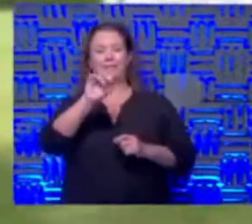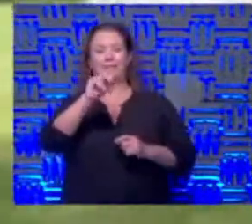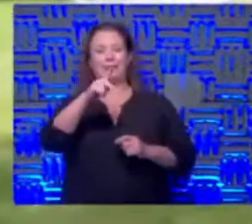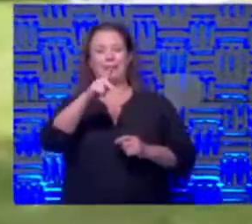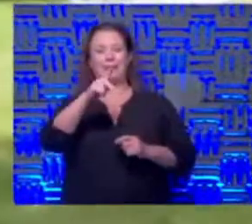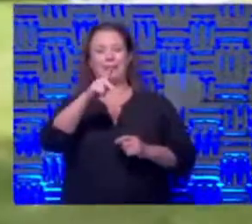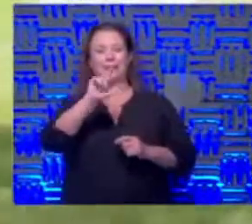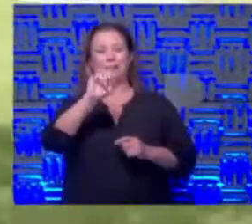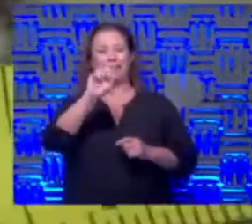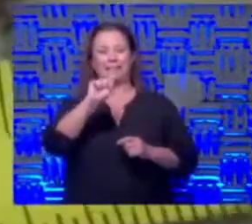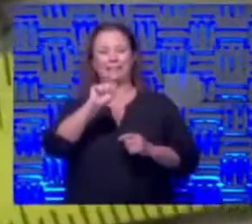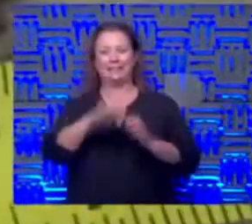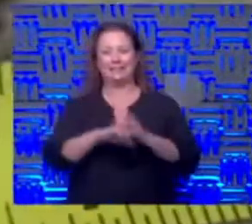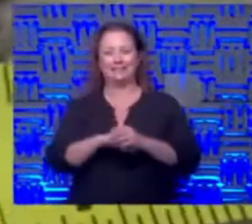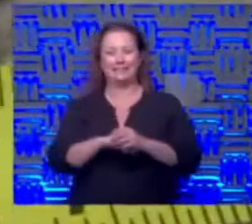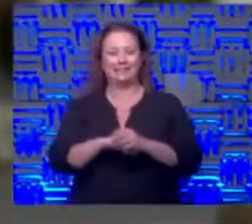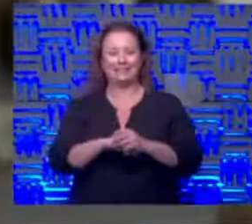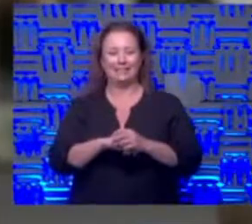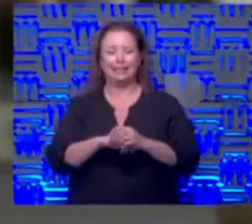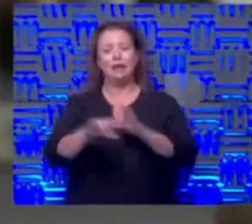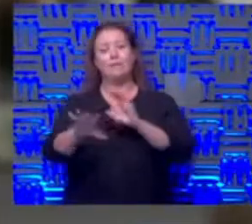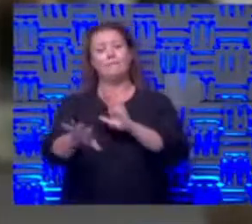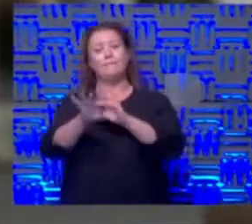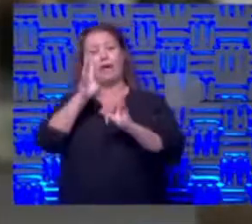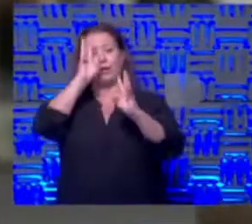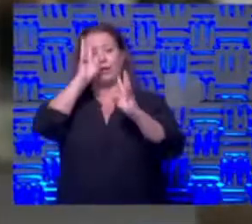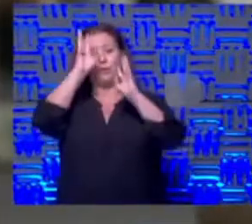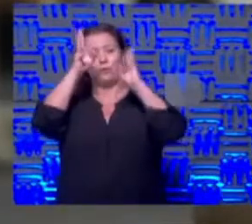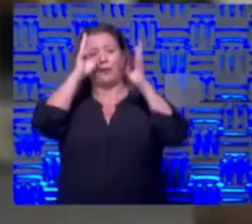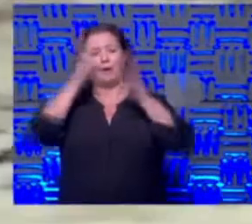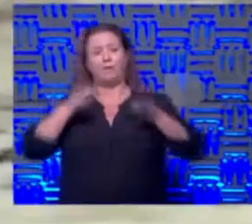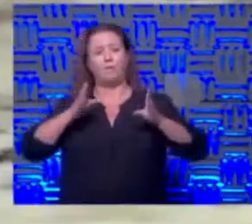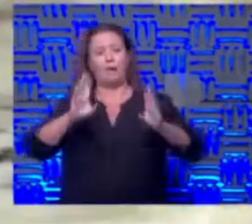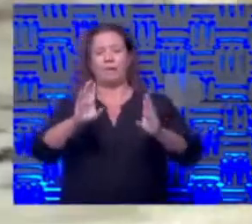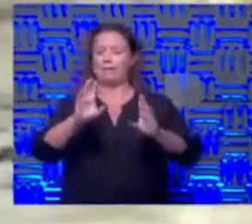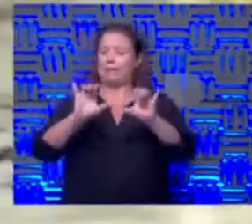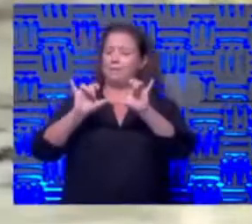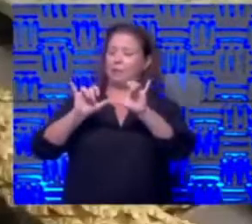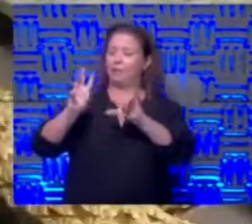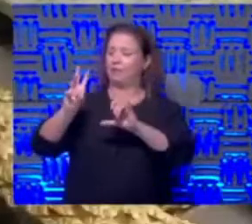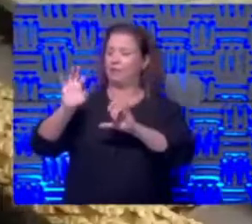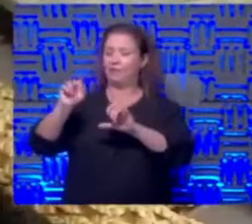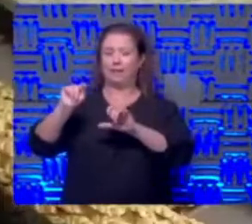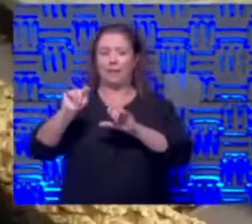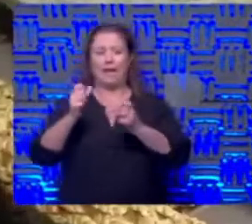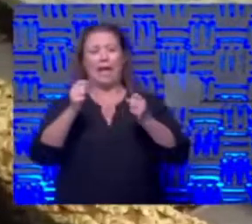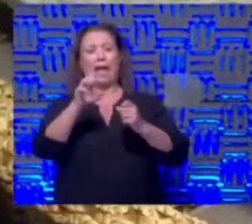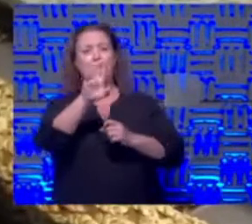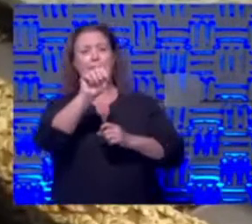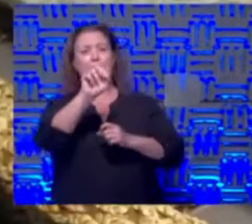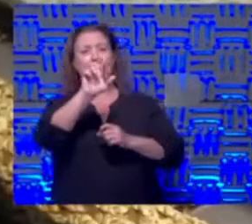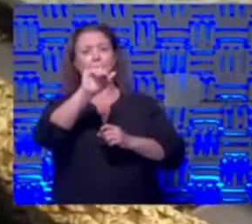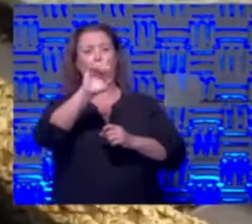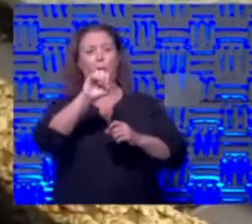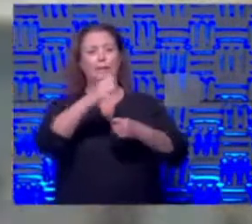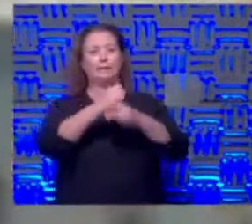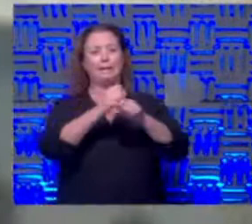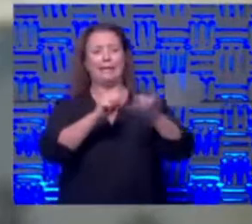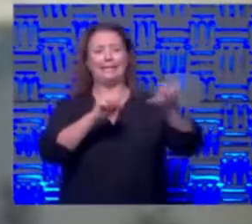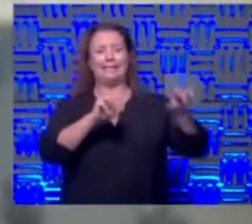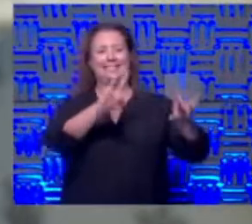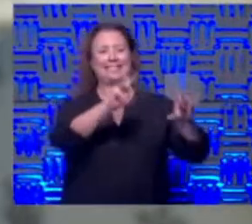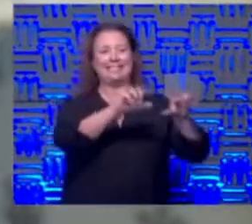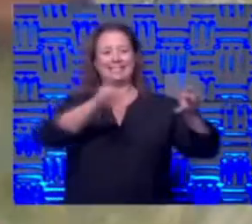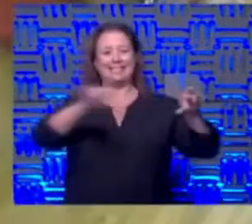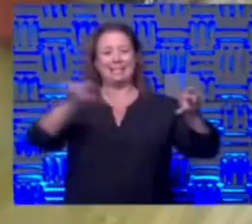4, 5. Find creative ways to measure 6 feet. Like how many Barbies make 6 feet? How